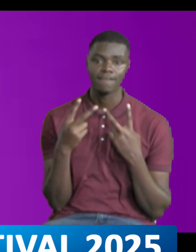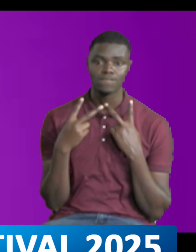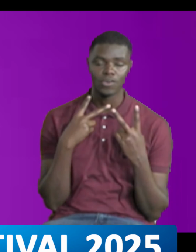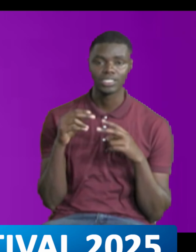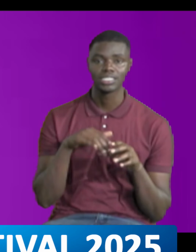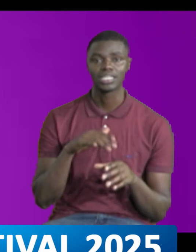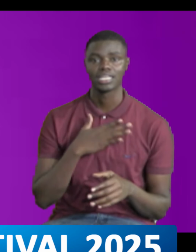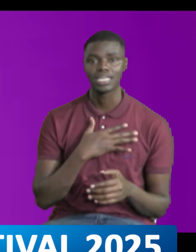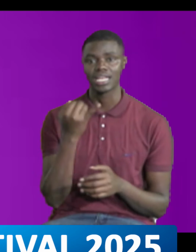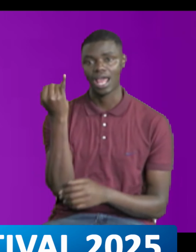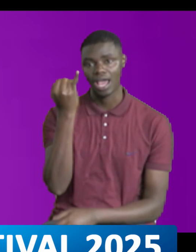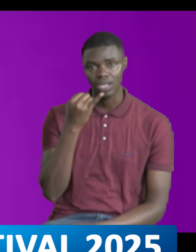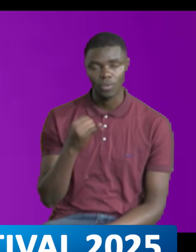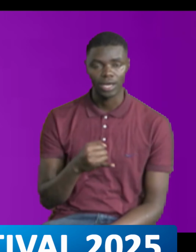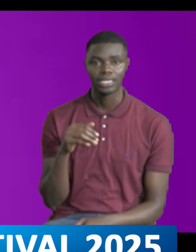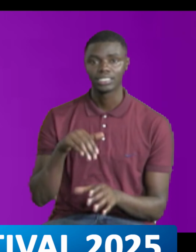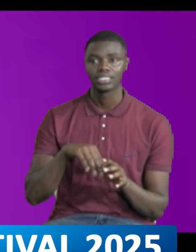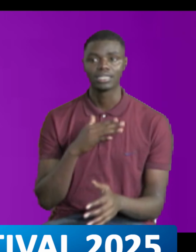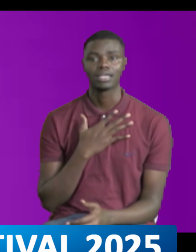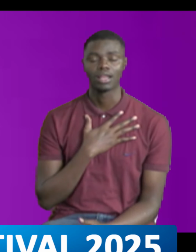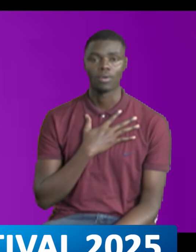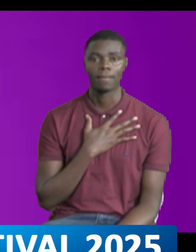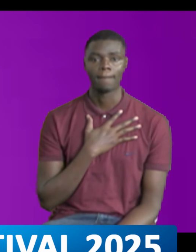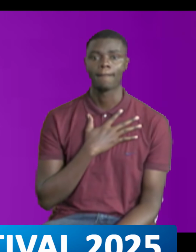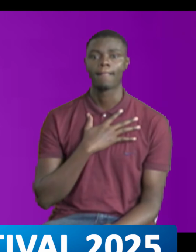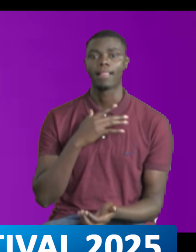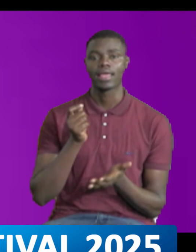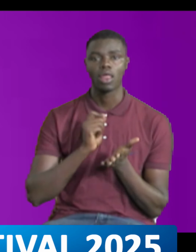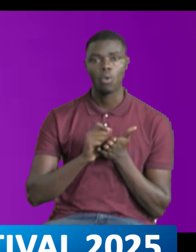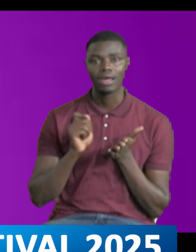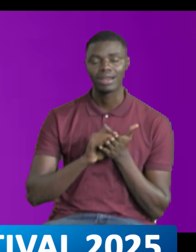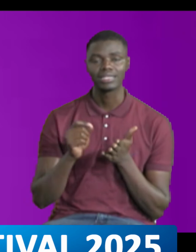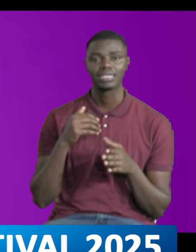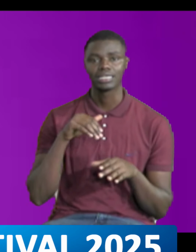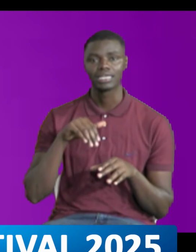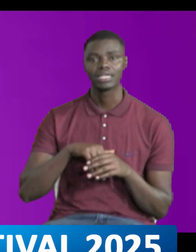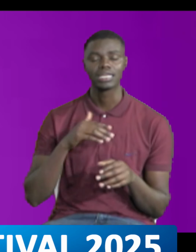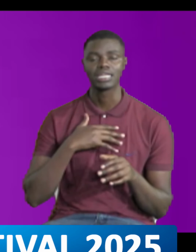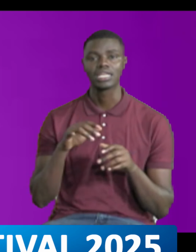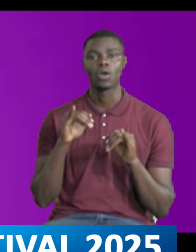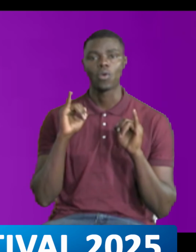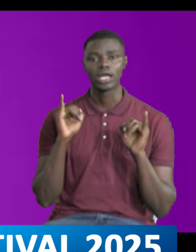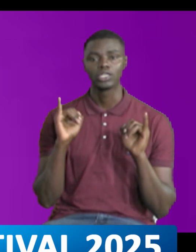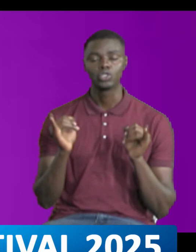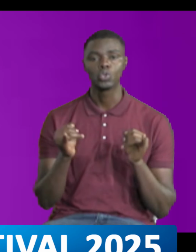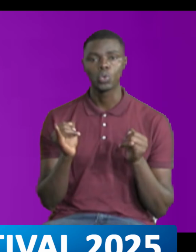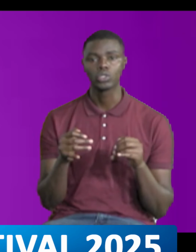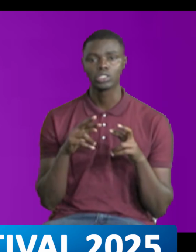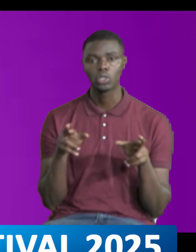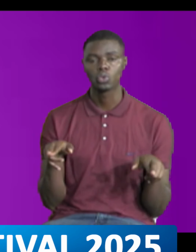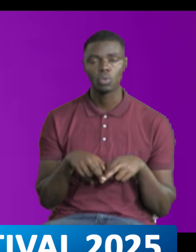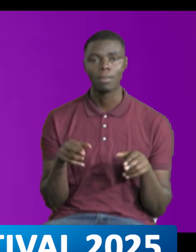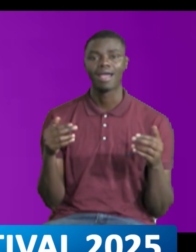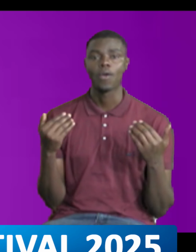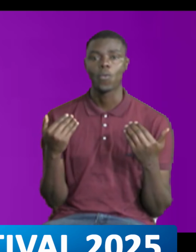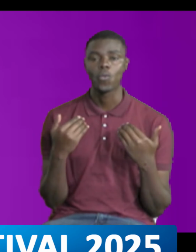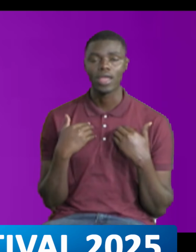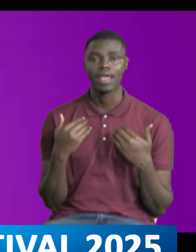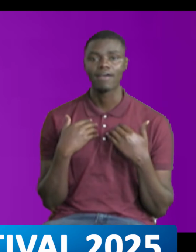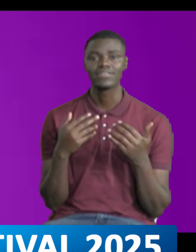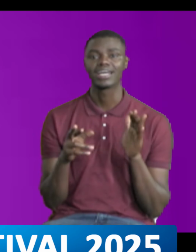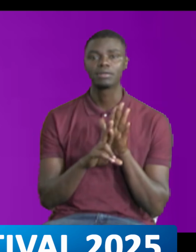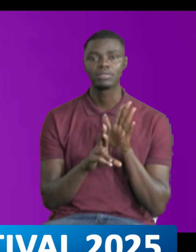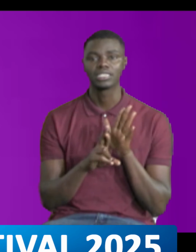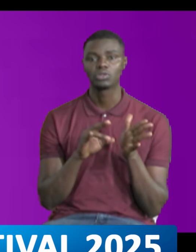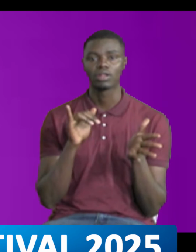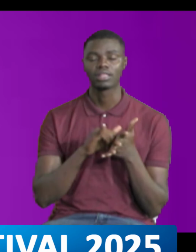in our art, in our writing, in our newsrooms. there's that aspect of representation